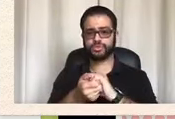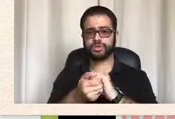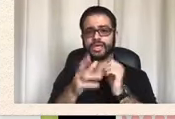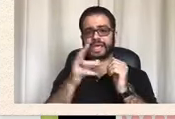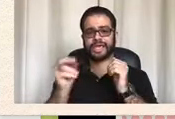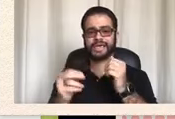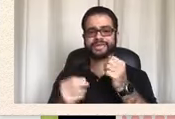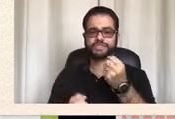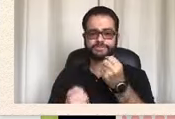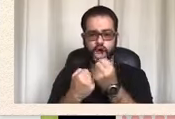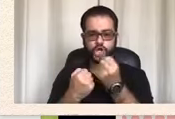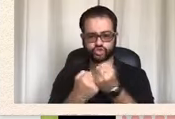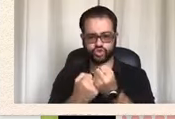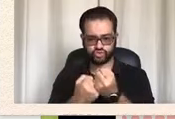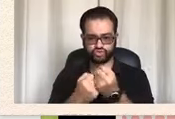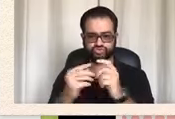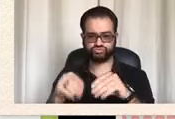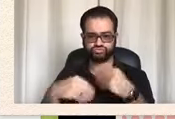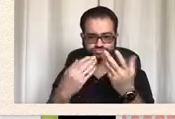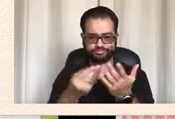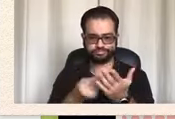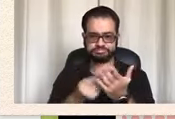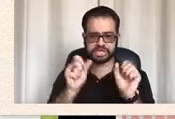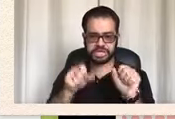identify sponsors that can help you.